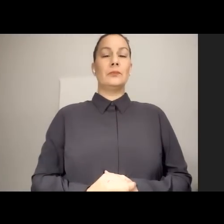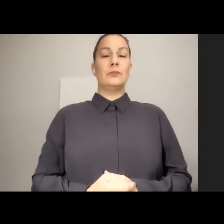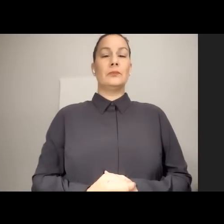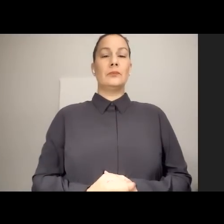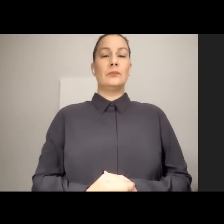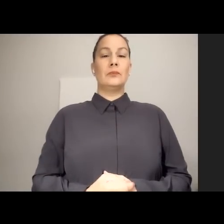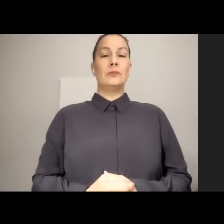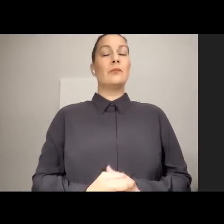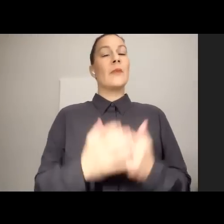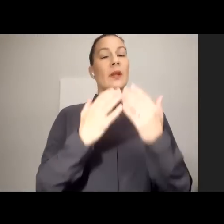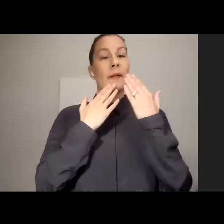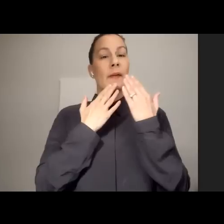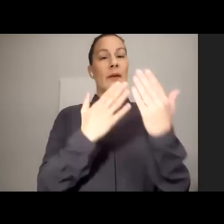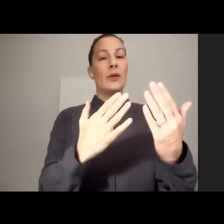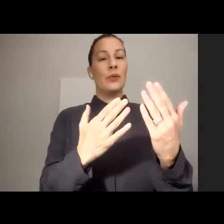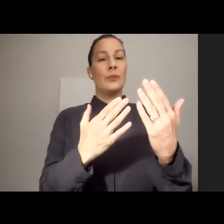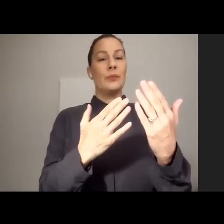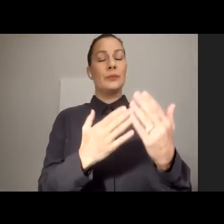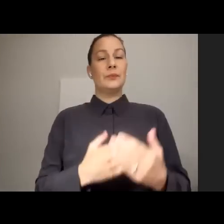Thank you.